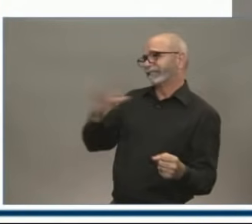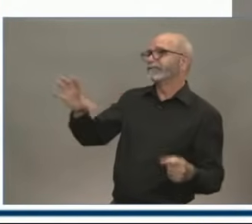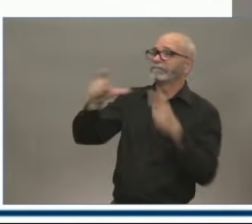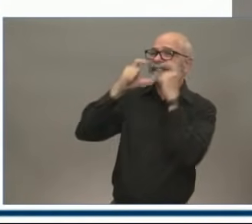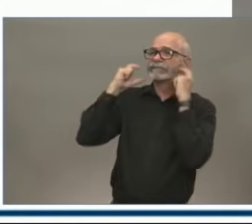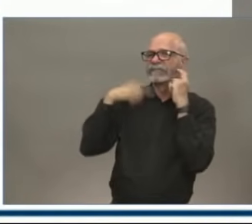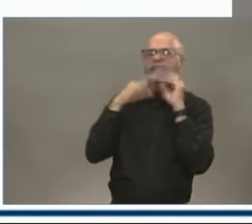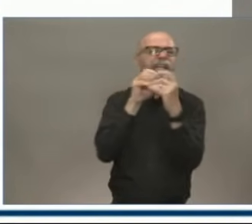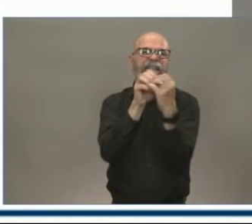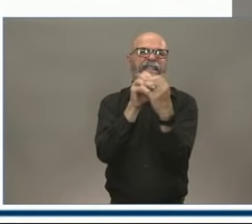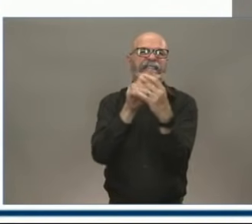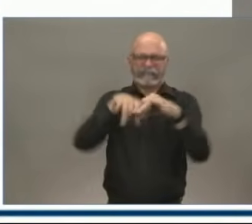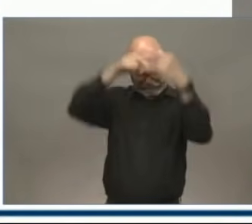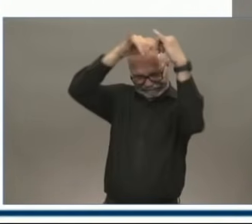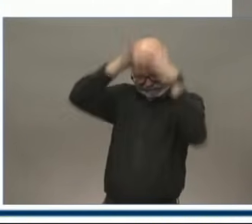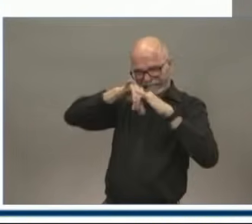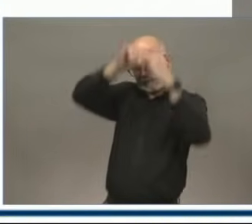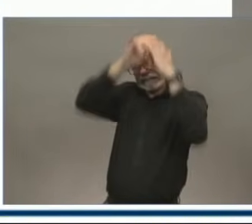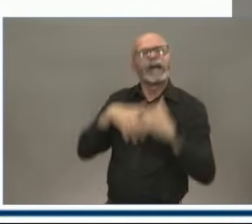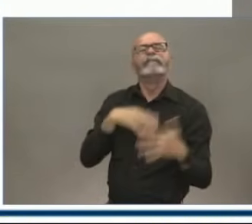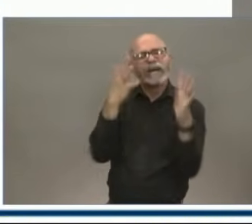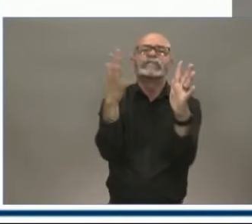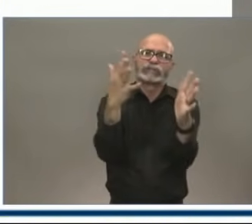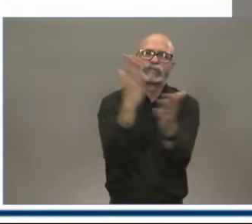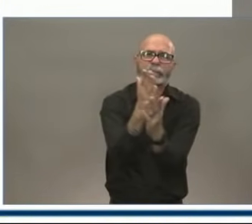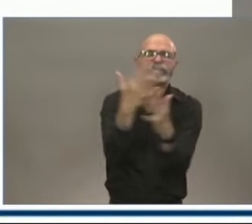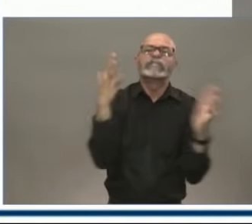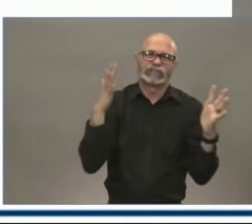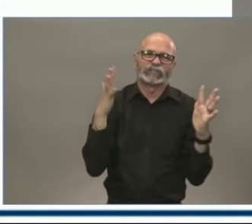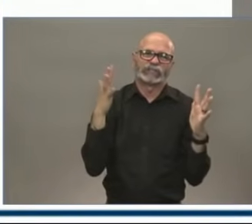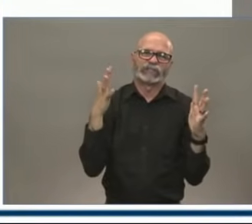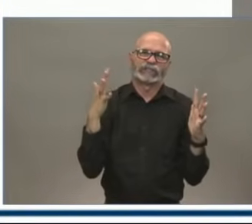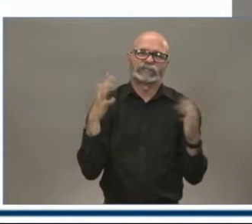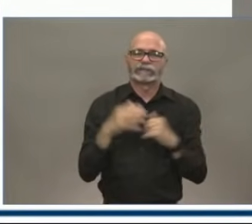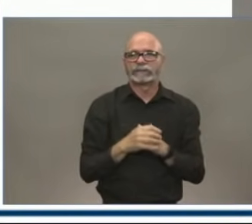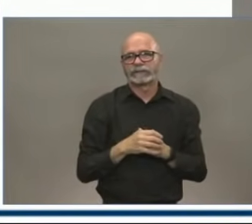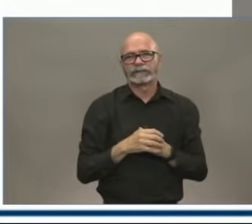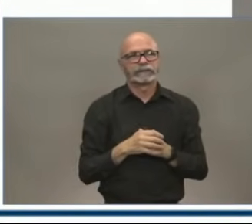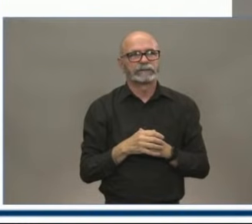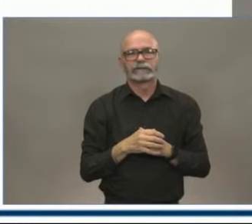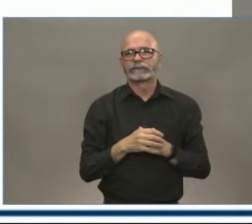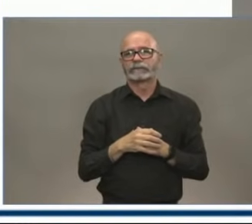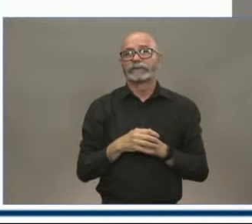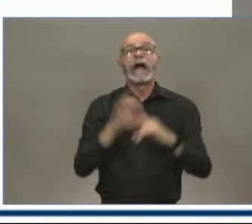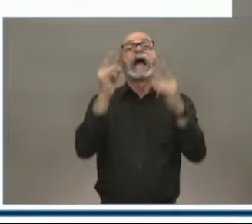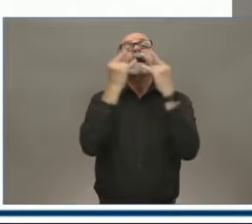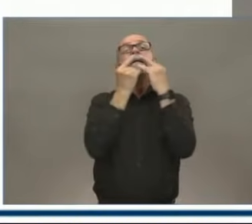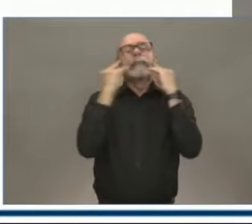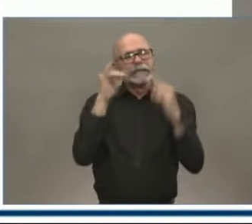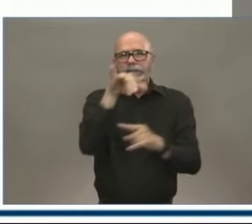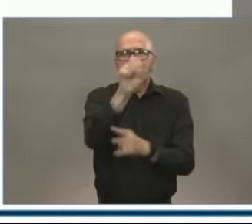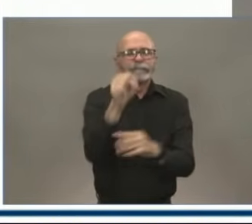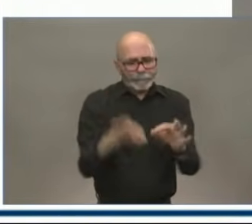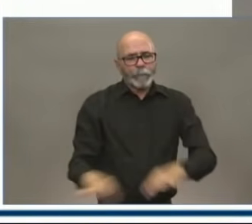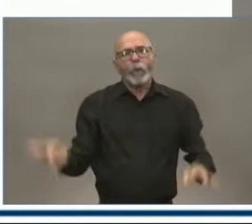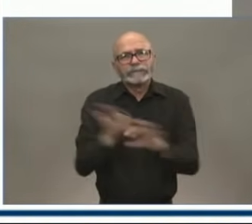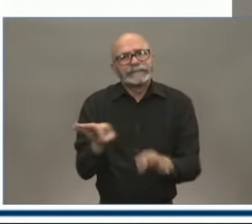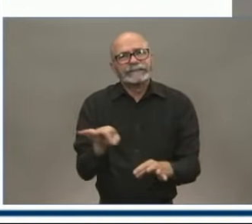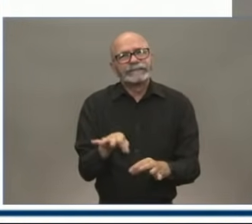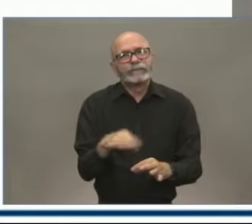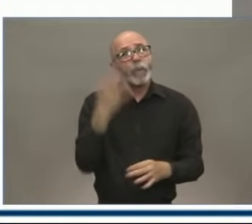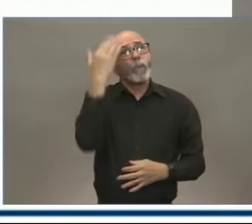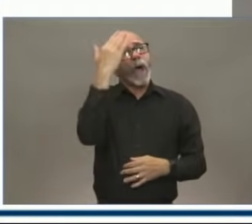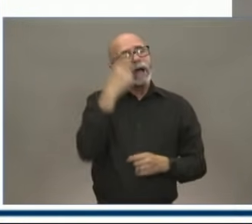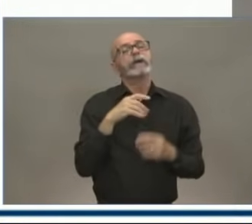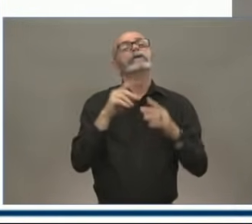who manage our retail stores when they ask you to put on a mask. Masks are an important part of our COVID response plan, and